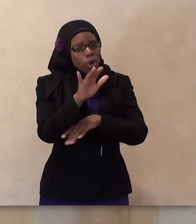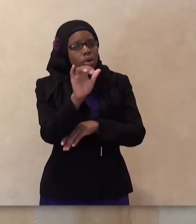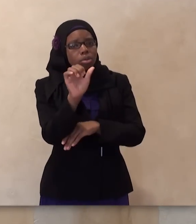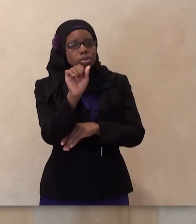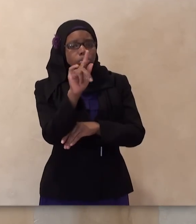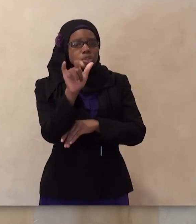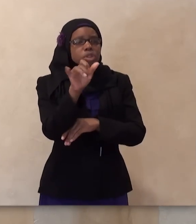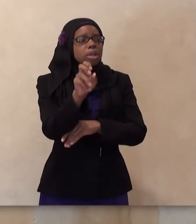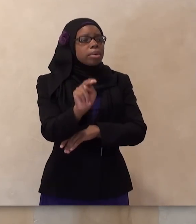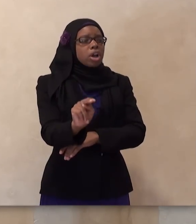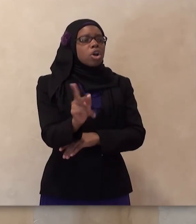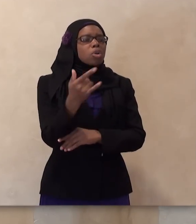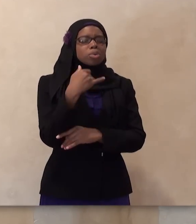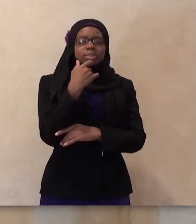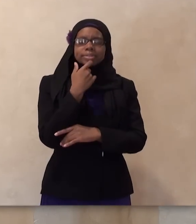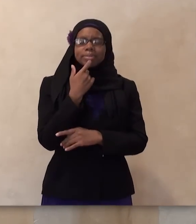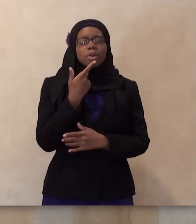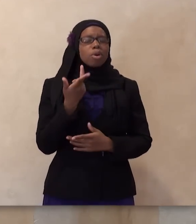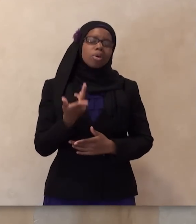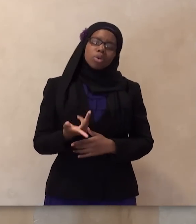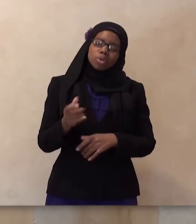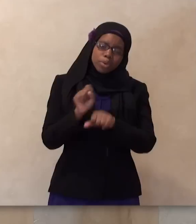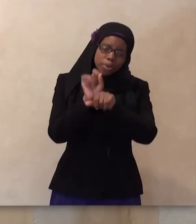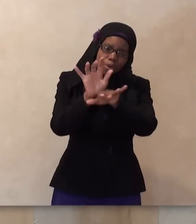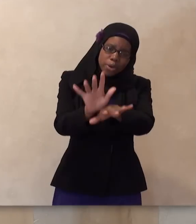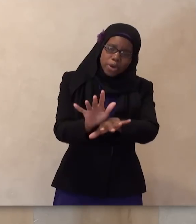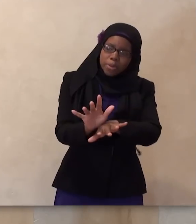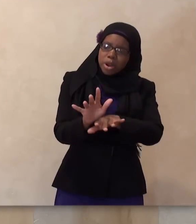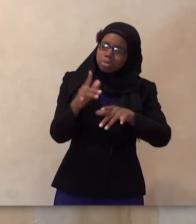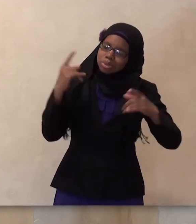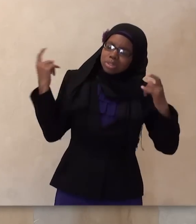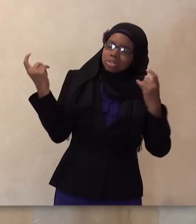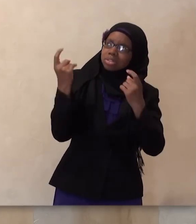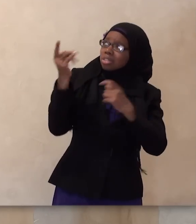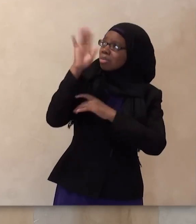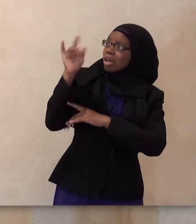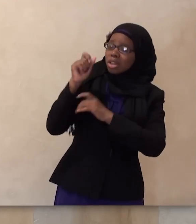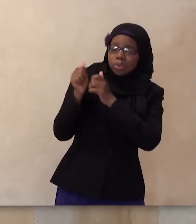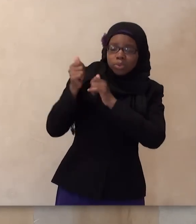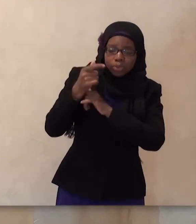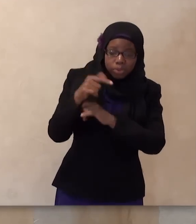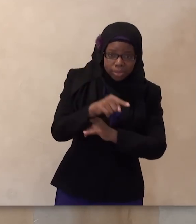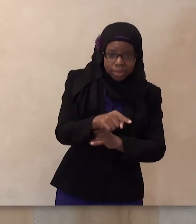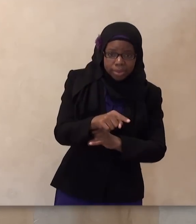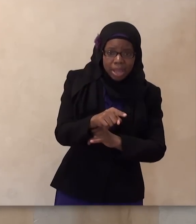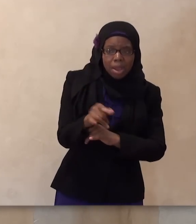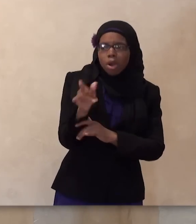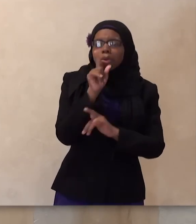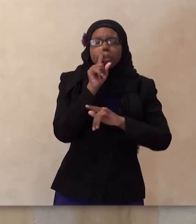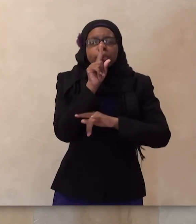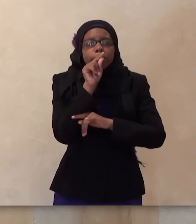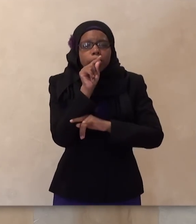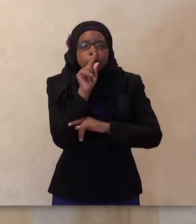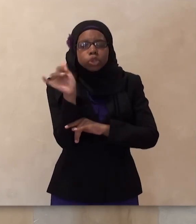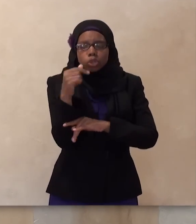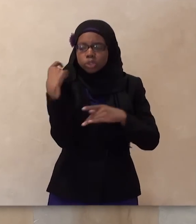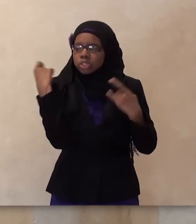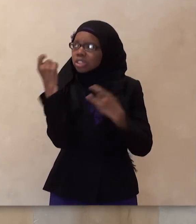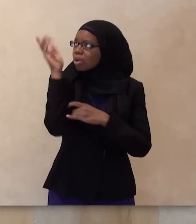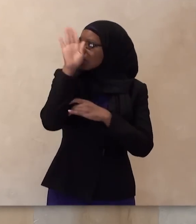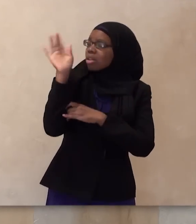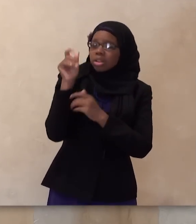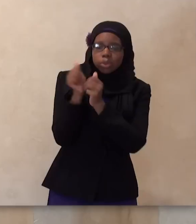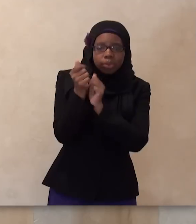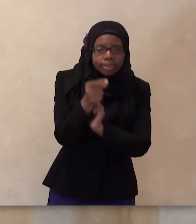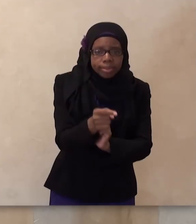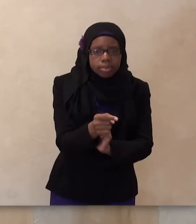mountains, glorify Allah subhanahu wa ta'ala with him. And you birds, you also glorify with him. And we made